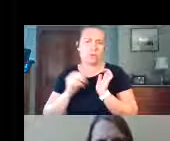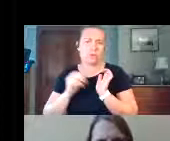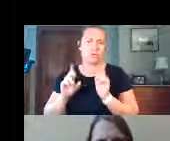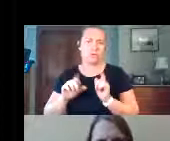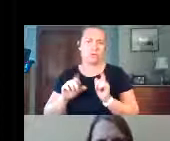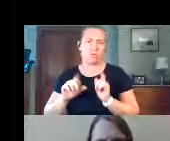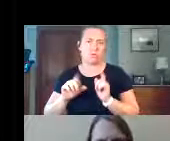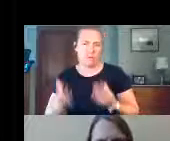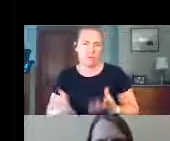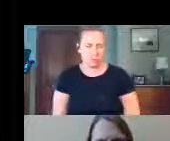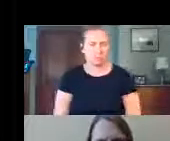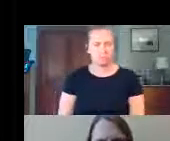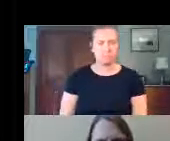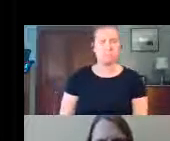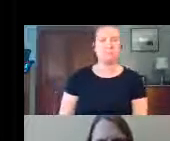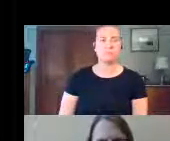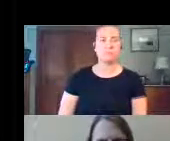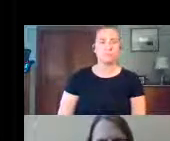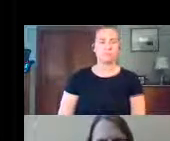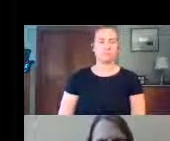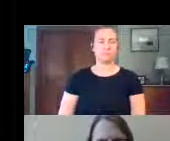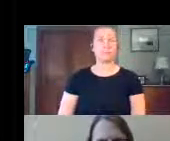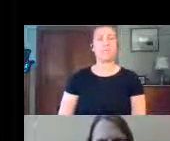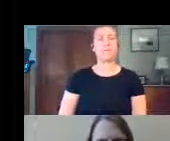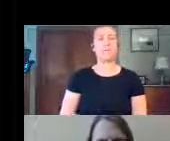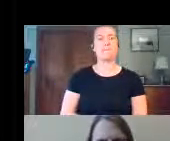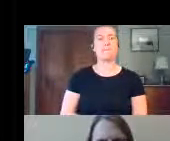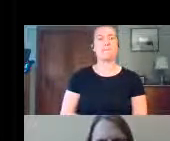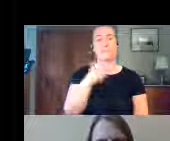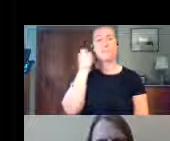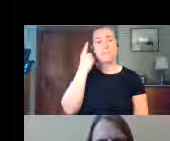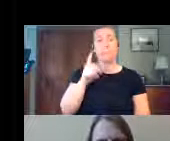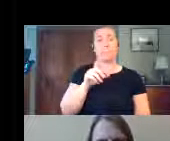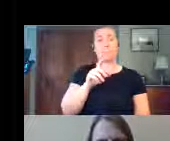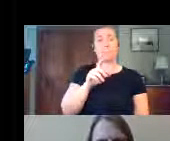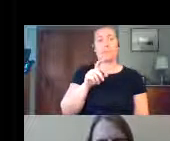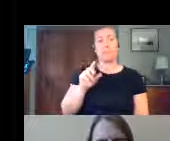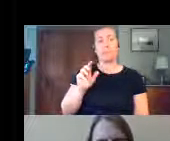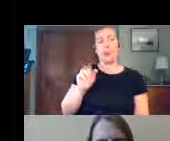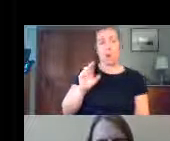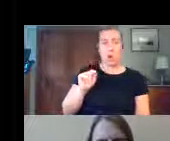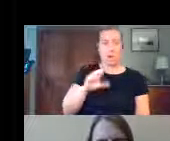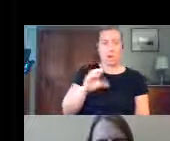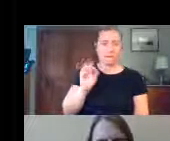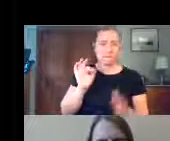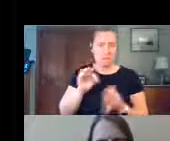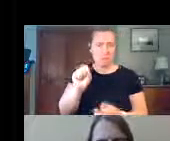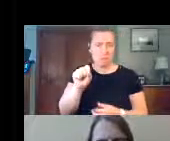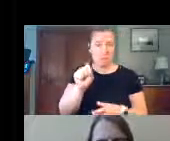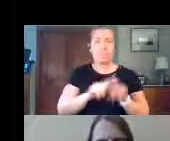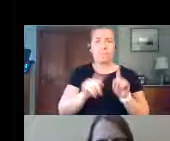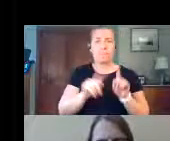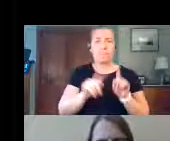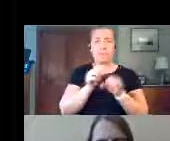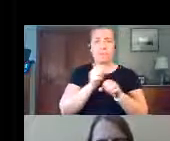the audit and feedback itself, but making the training dynamic. And this